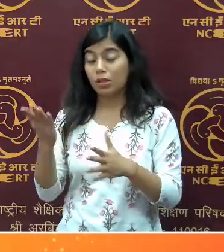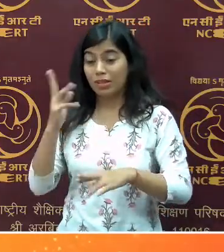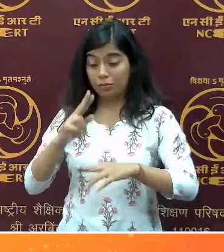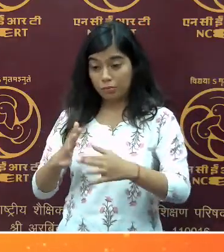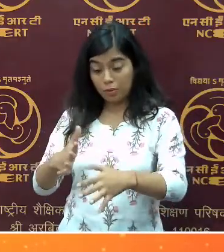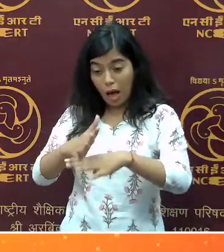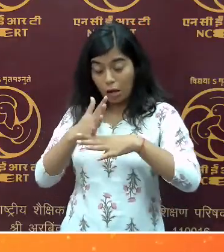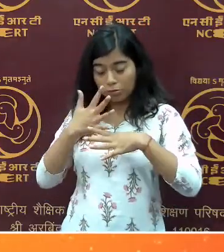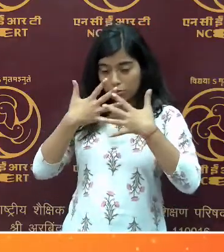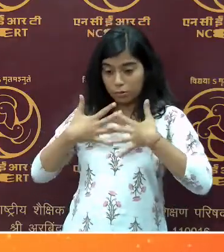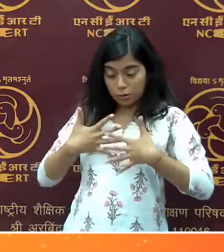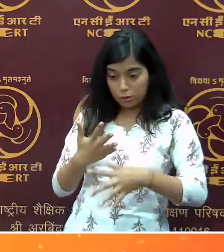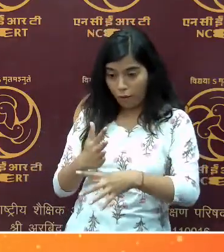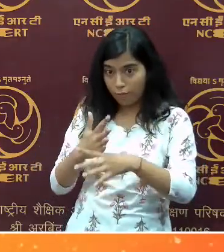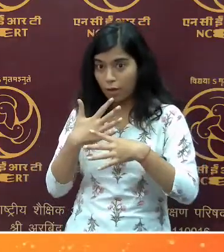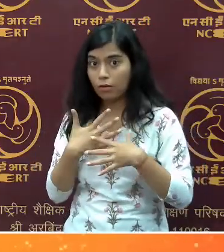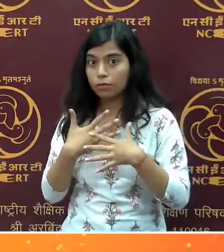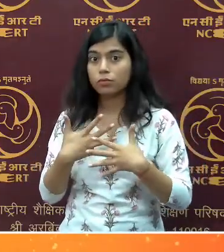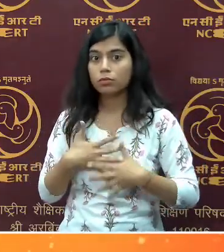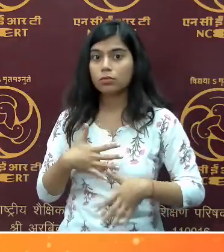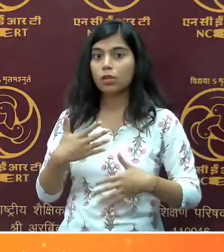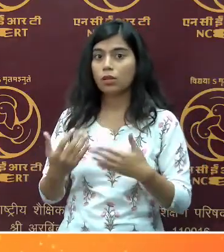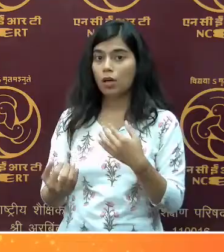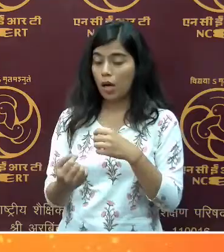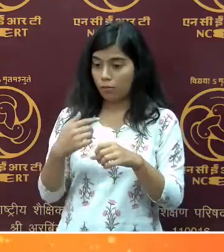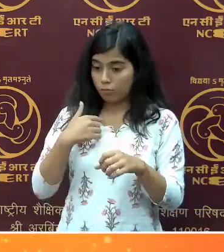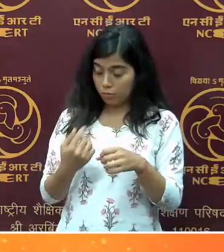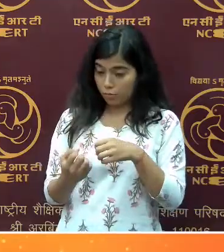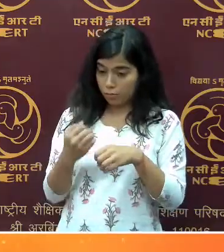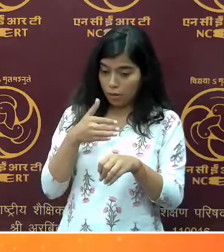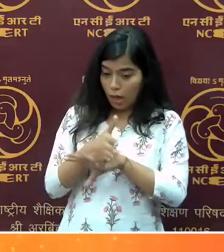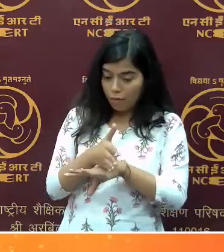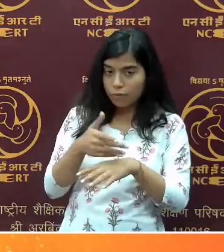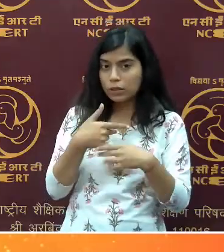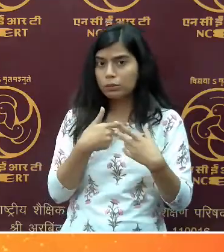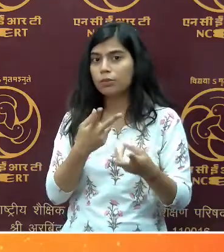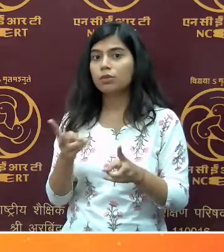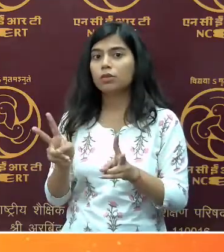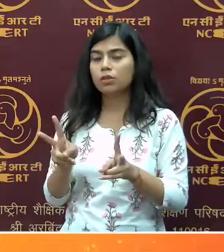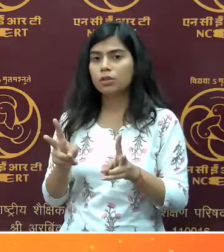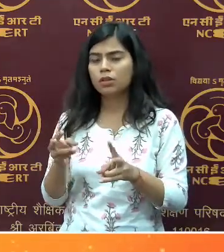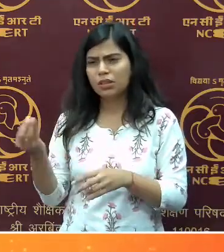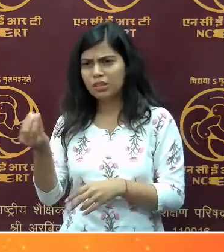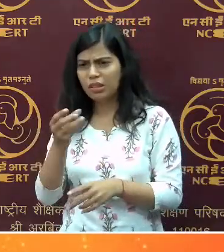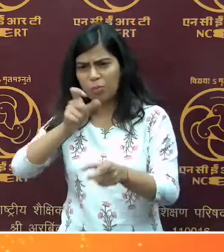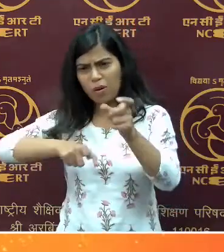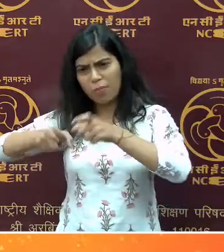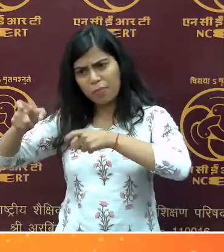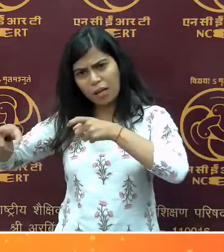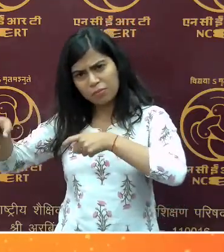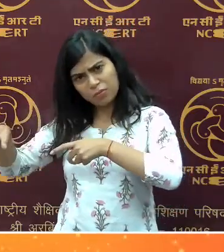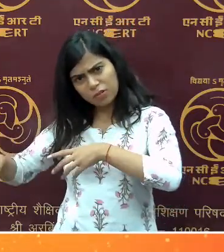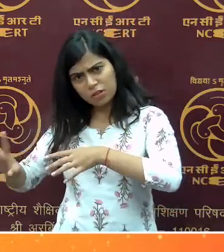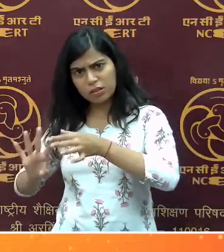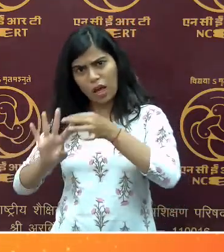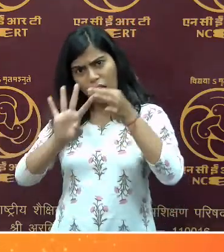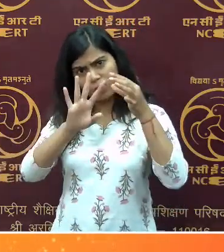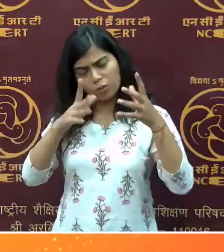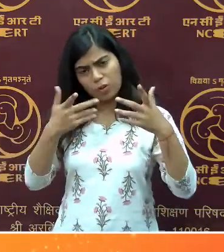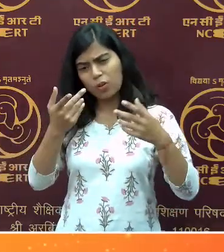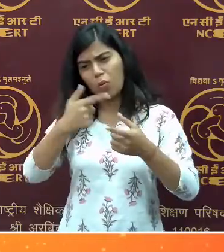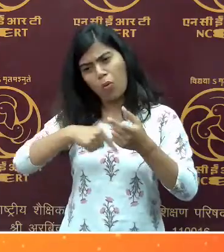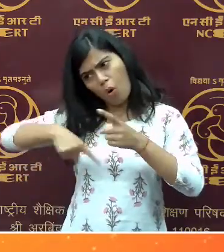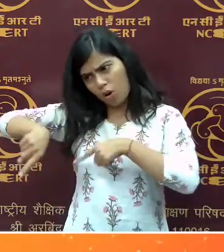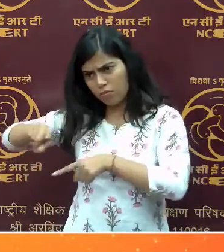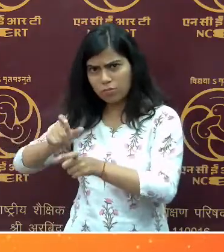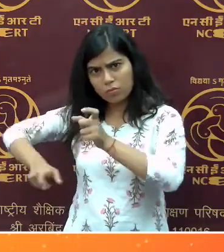is done against the rights of individuals. So, are you saying that any common man can approach High Court or